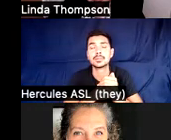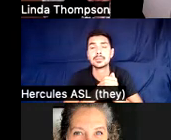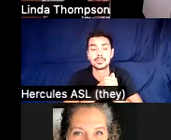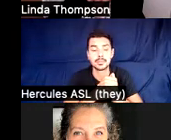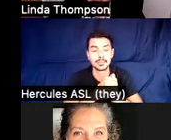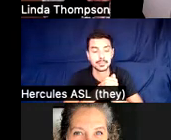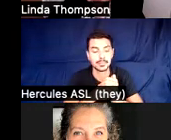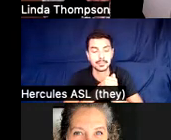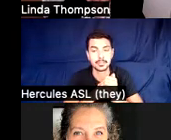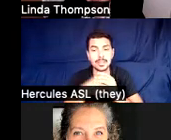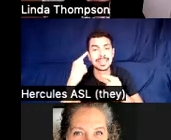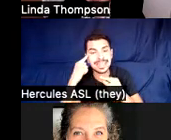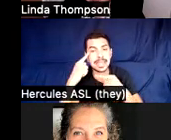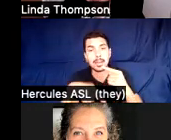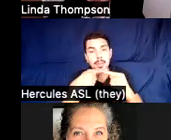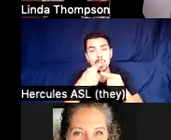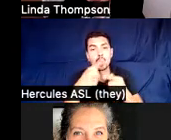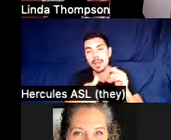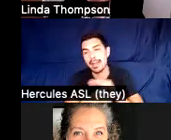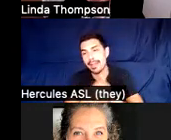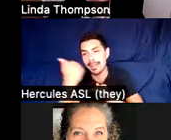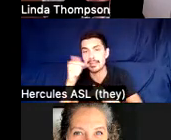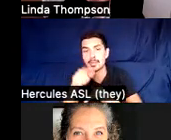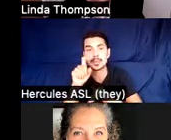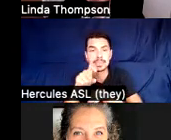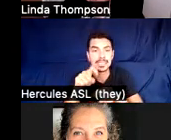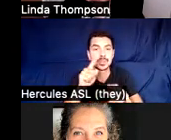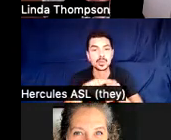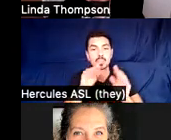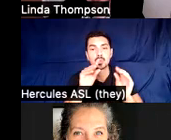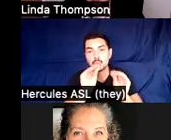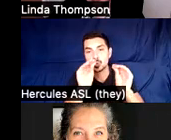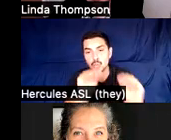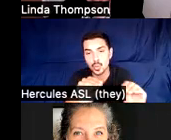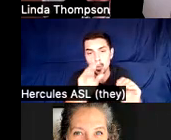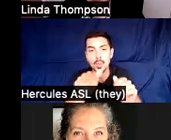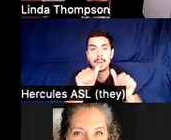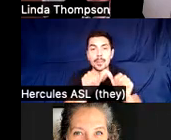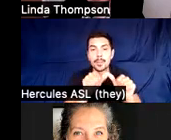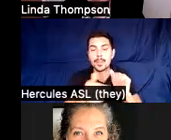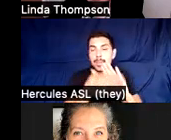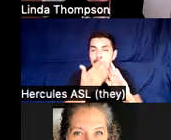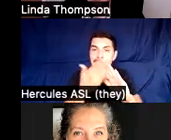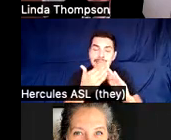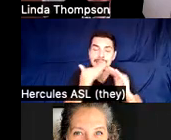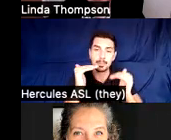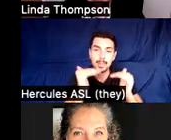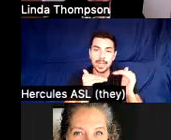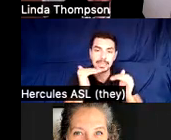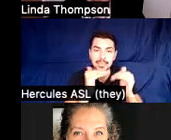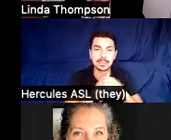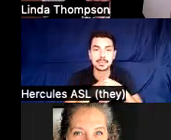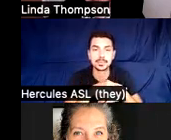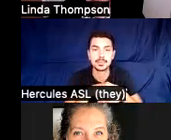And then thinking about what else would you need to restore or maintain your balance.